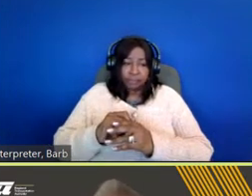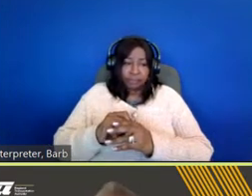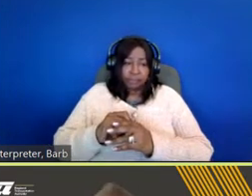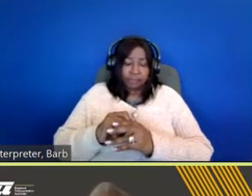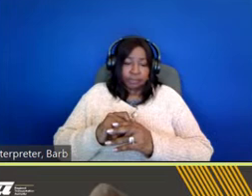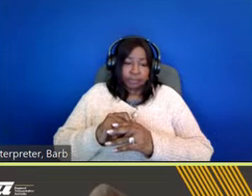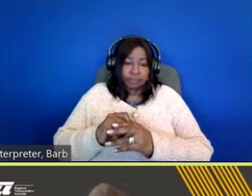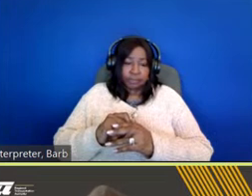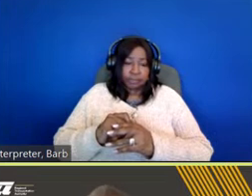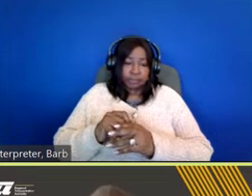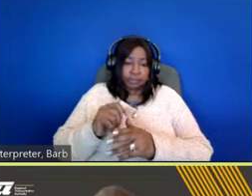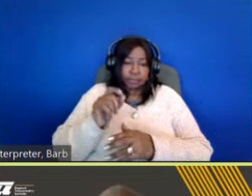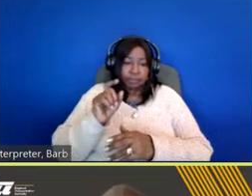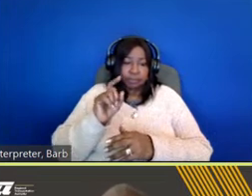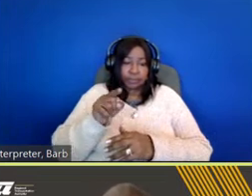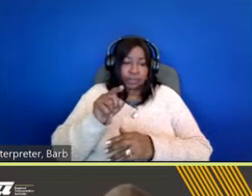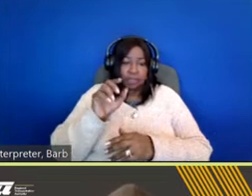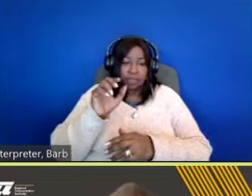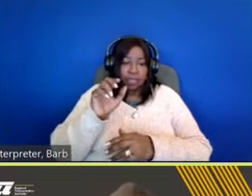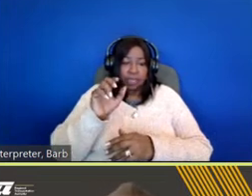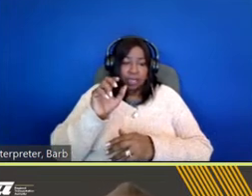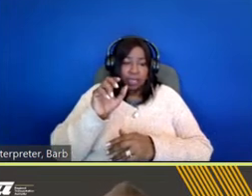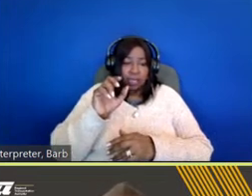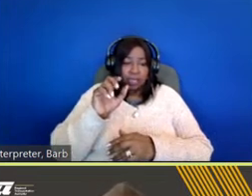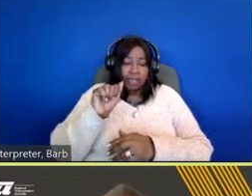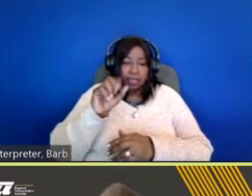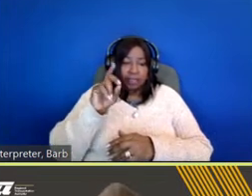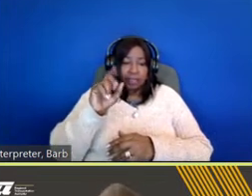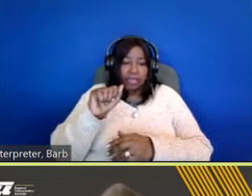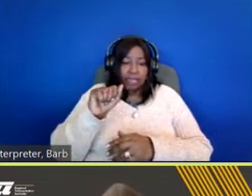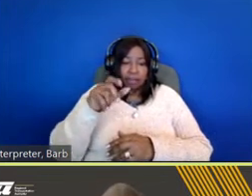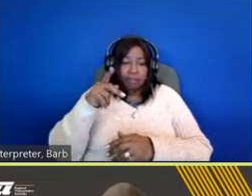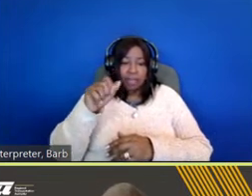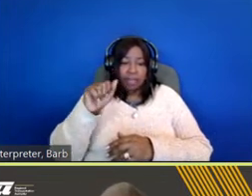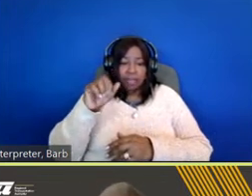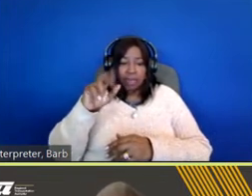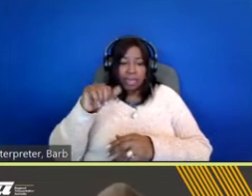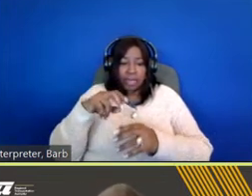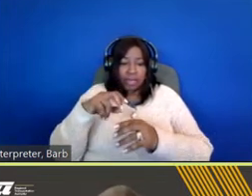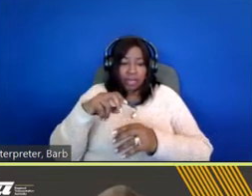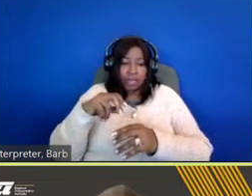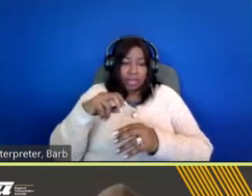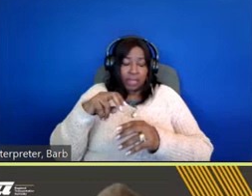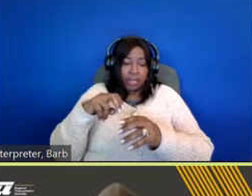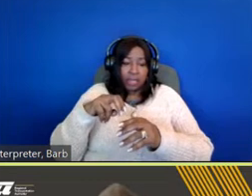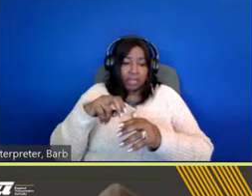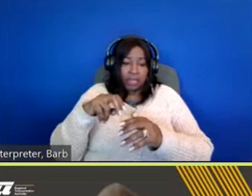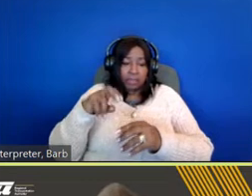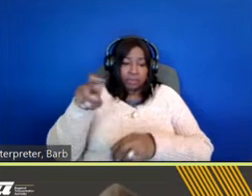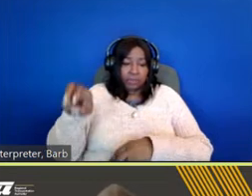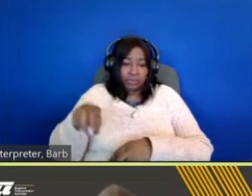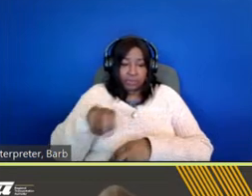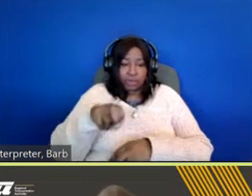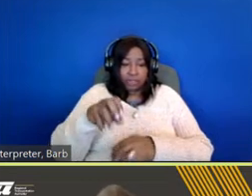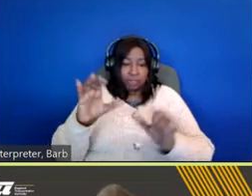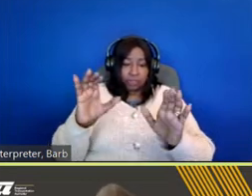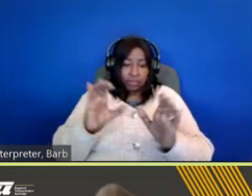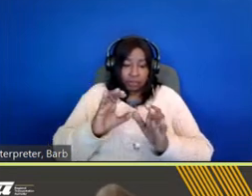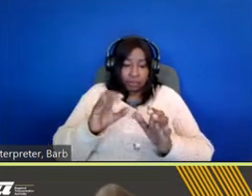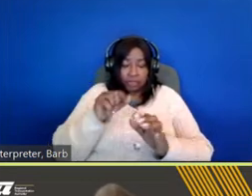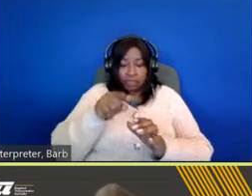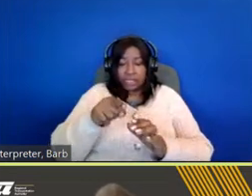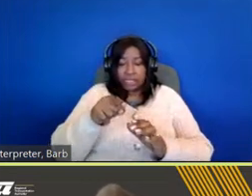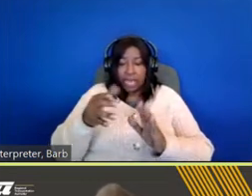For ADA paratransit certification, that's a service, as everyone probably knows, it's operated by PACE in the